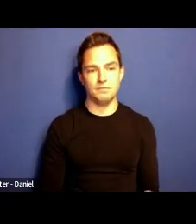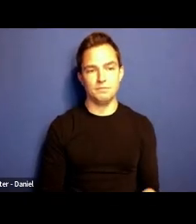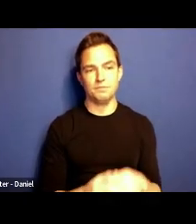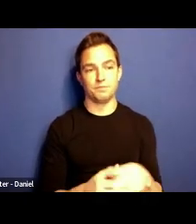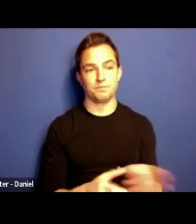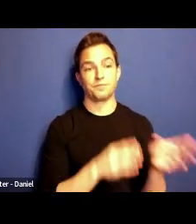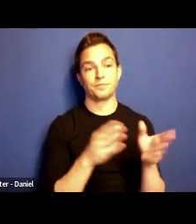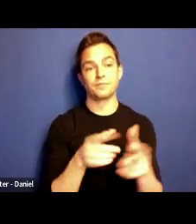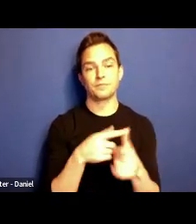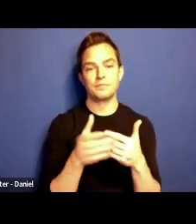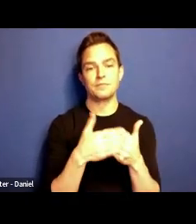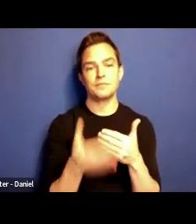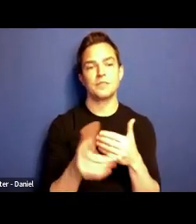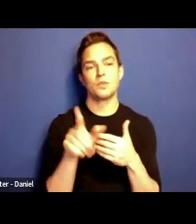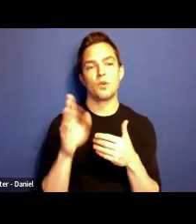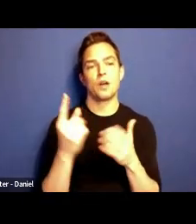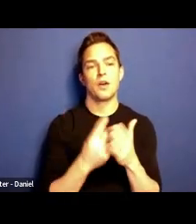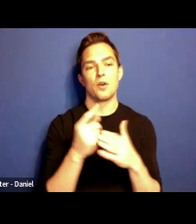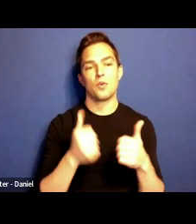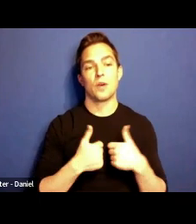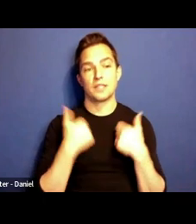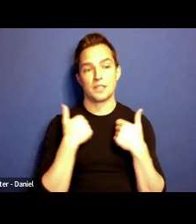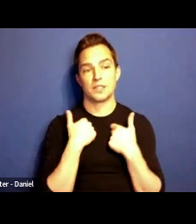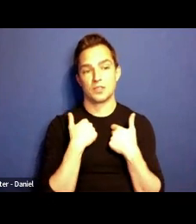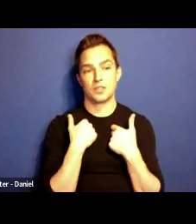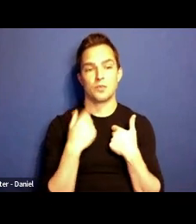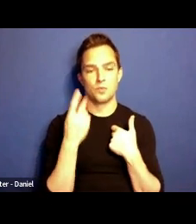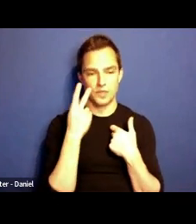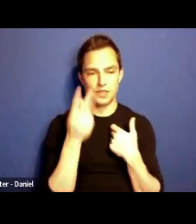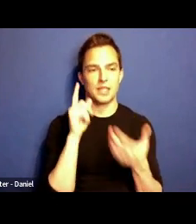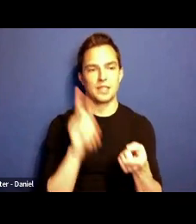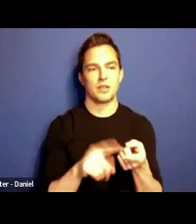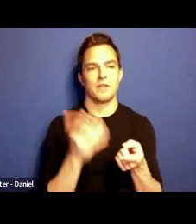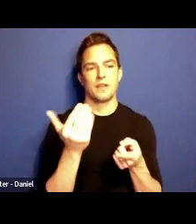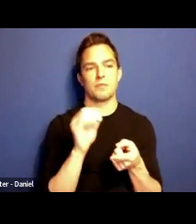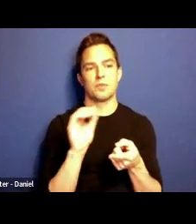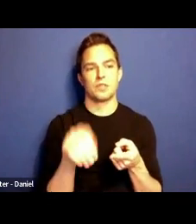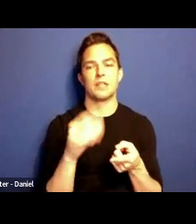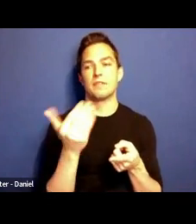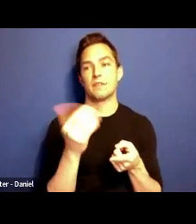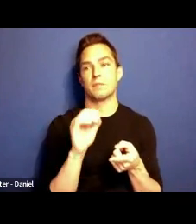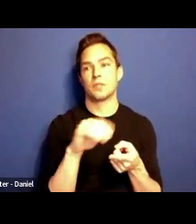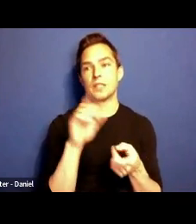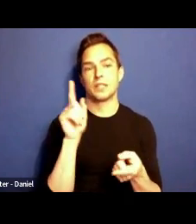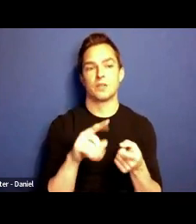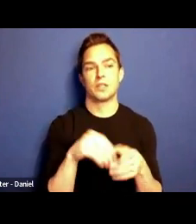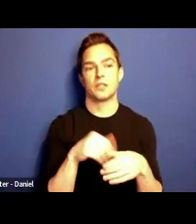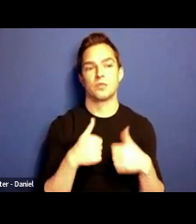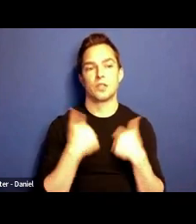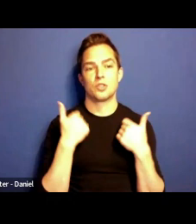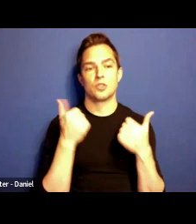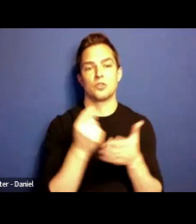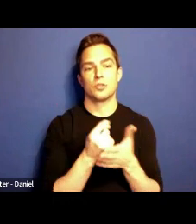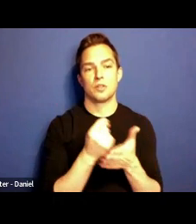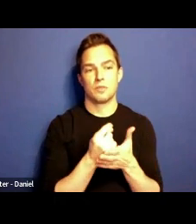the other 24-hour residential, we do see a decrease, a 15% decrease in residential treatment